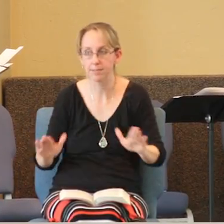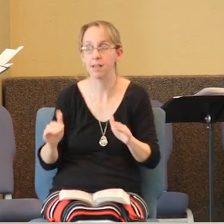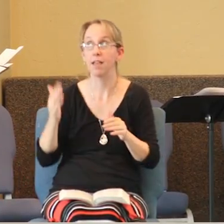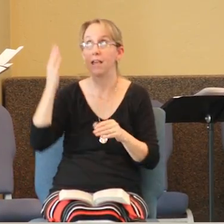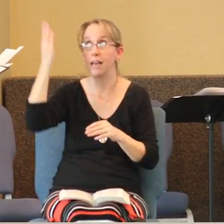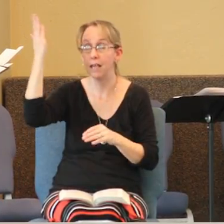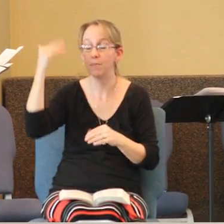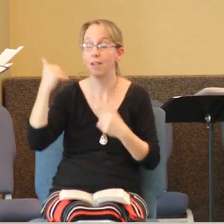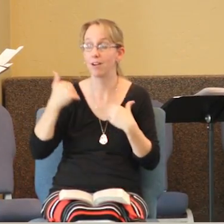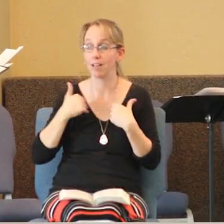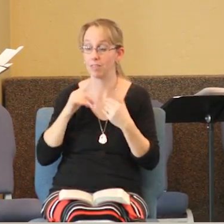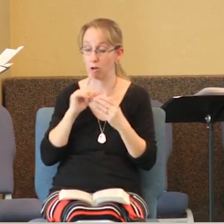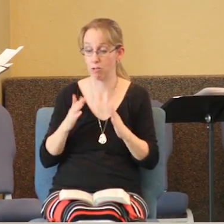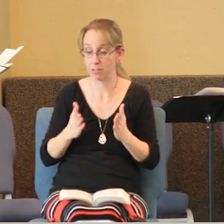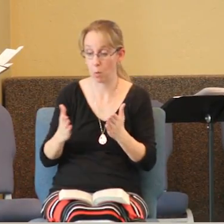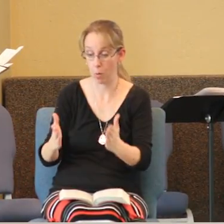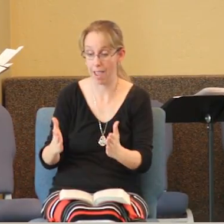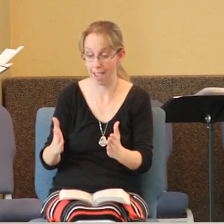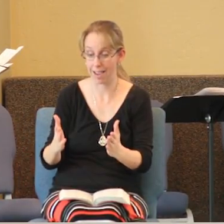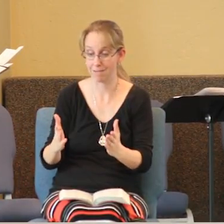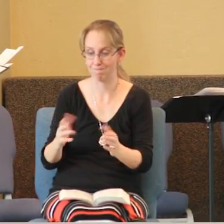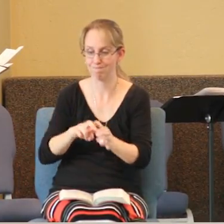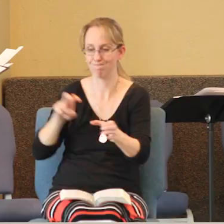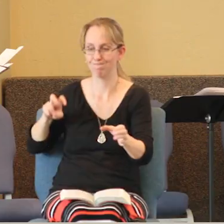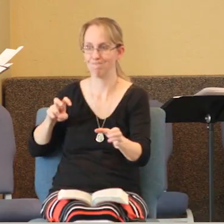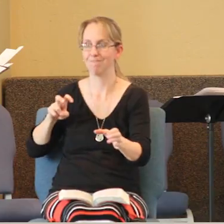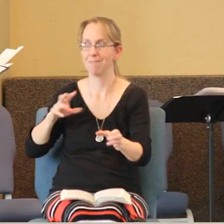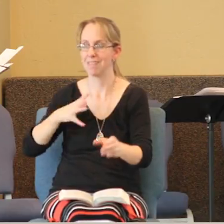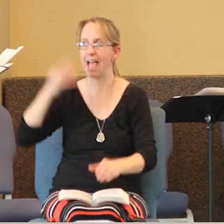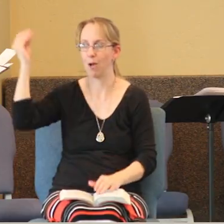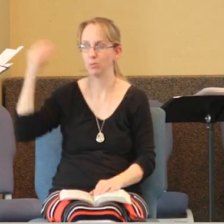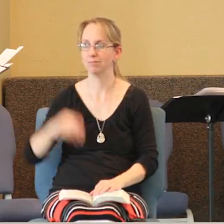a way out.